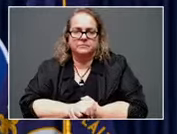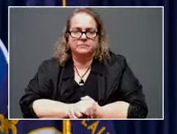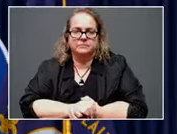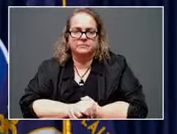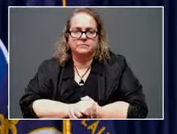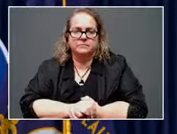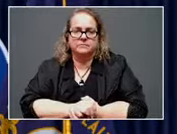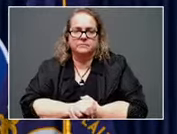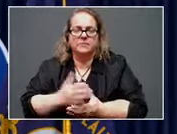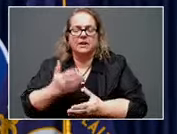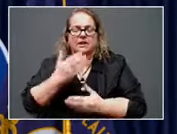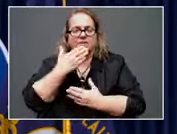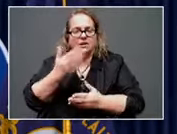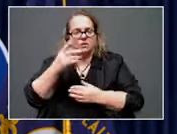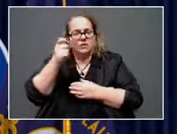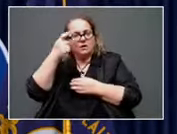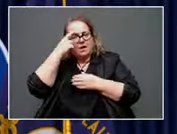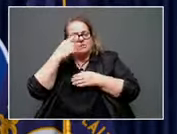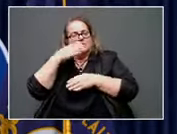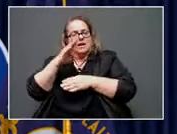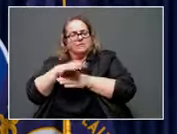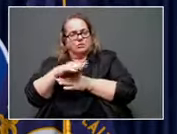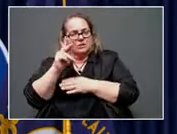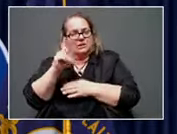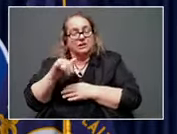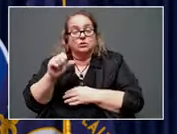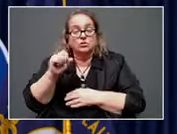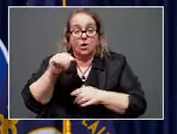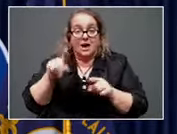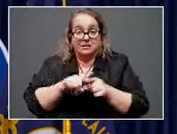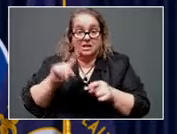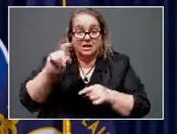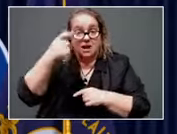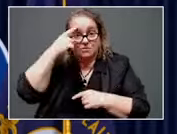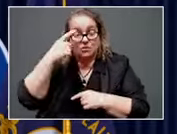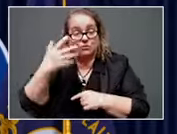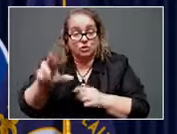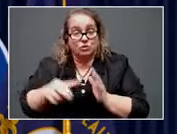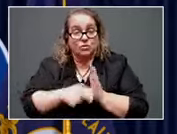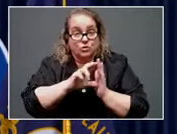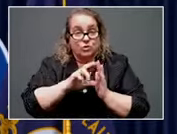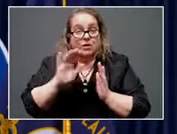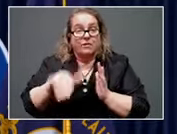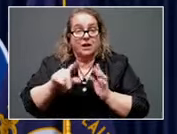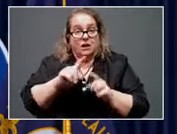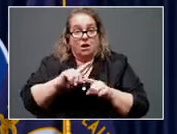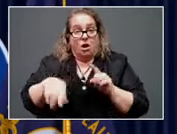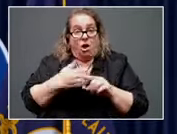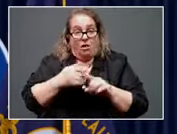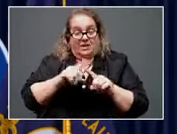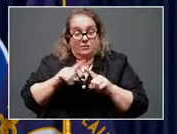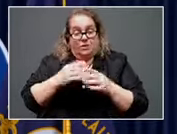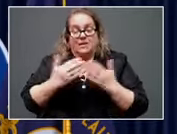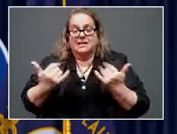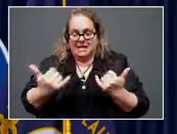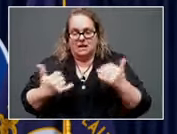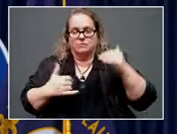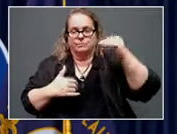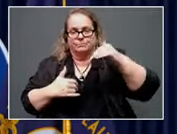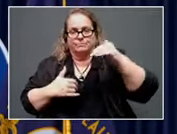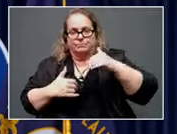Thank you, Governor. Good afternoon, Kentucky. So as the governor has reviewed, the metrics are all continuing to move in the right direction, and they're